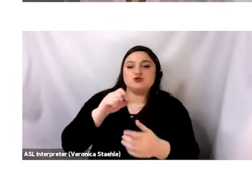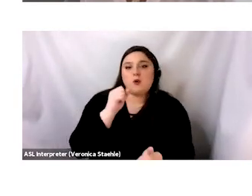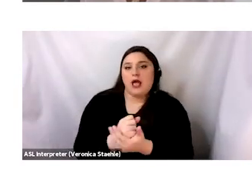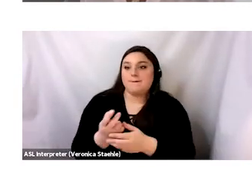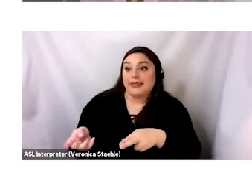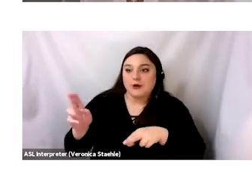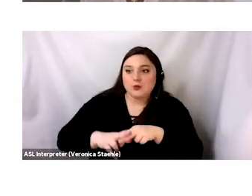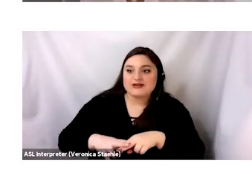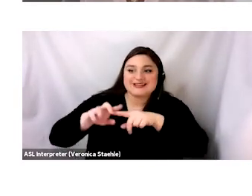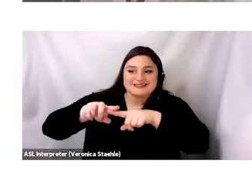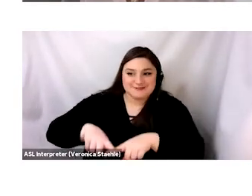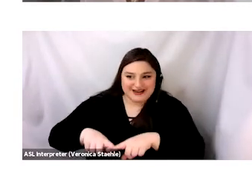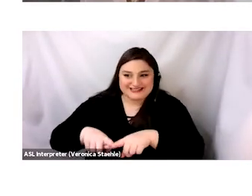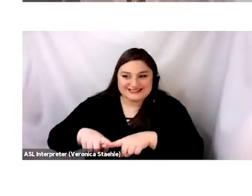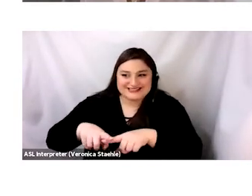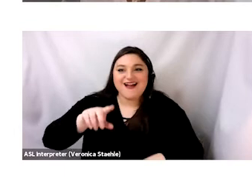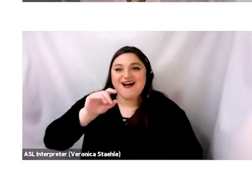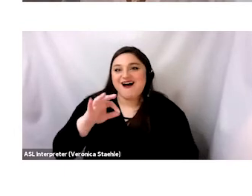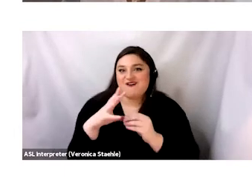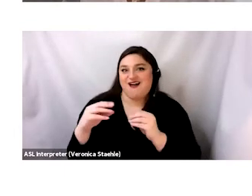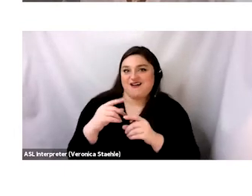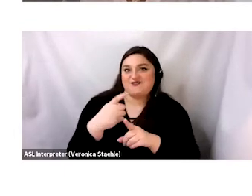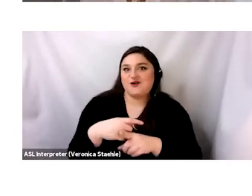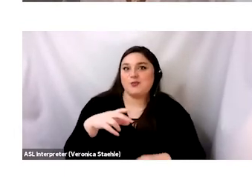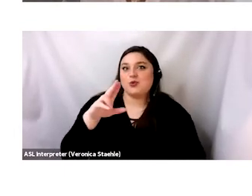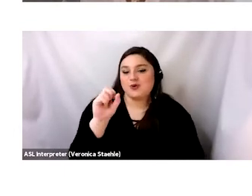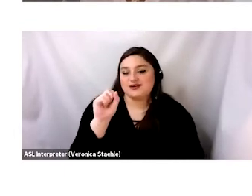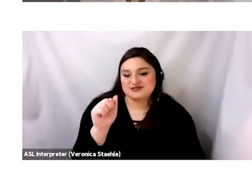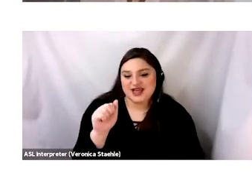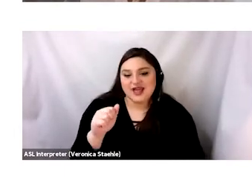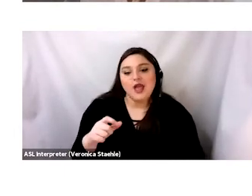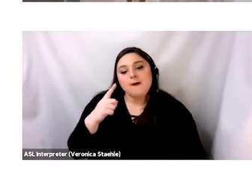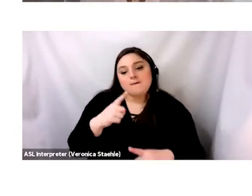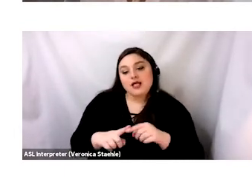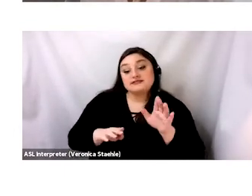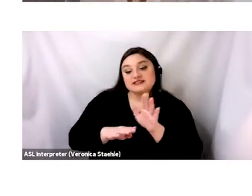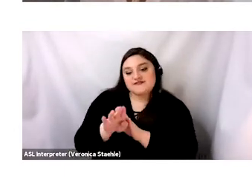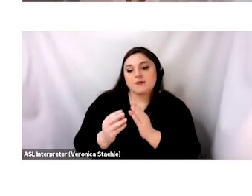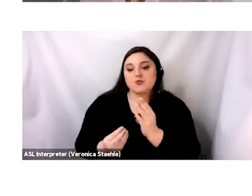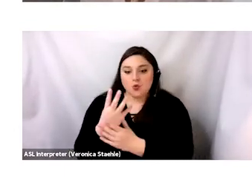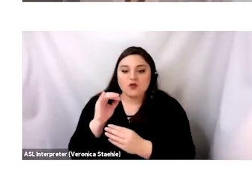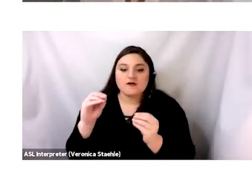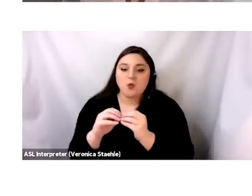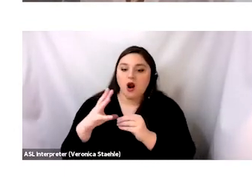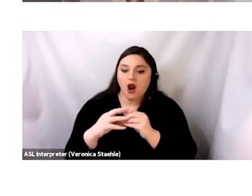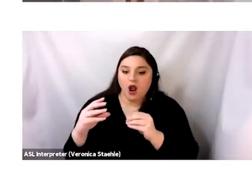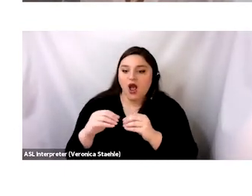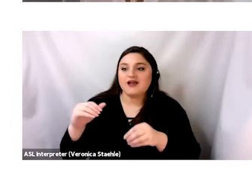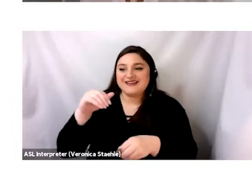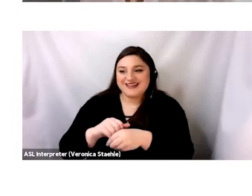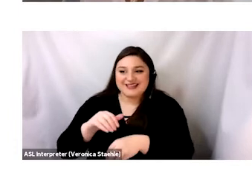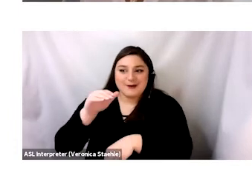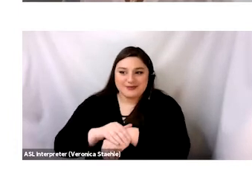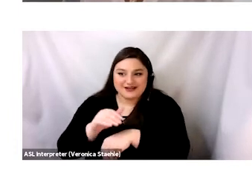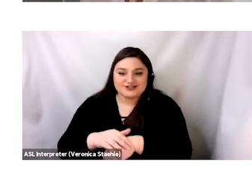the United States. And it promoted the development of cotton growing within the British Empire. Operations by territory included